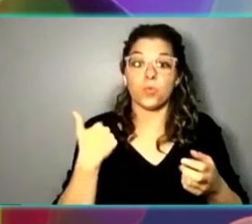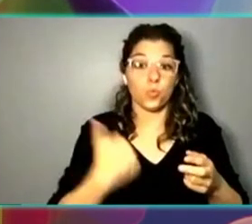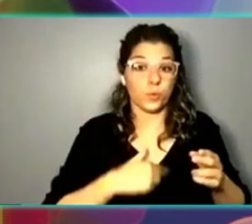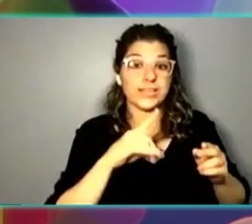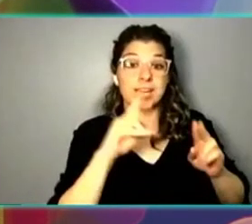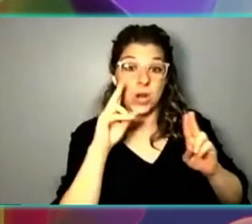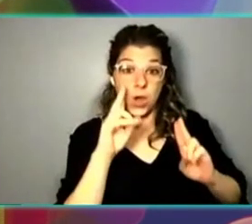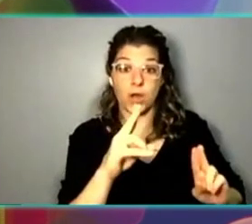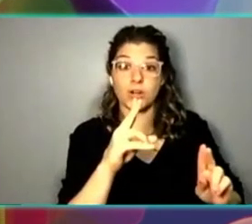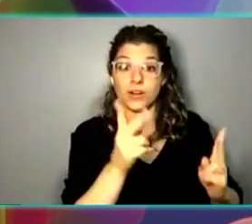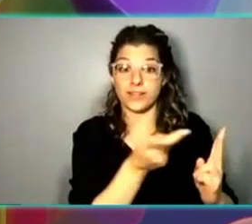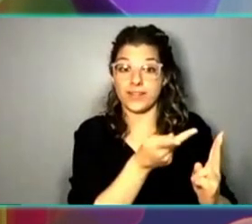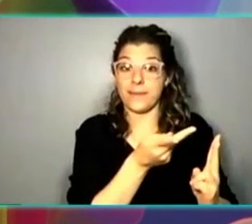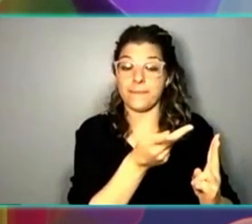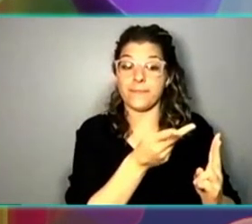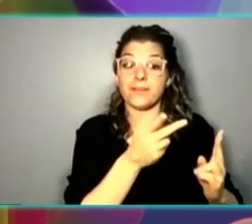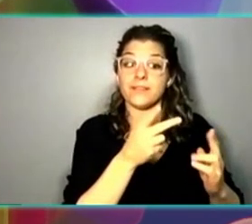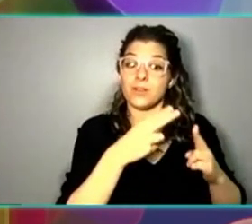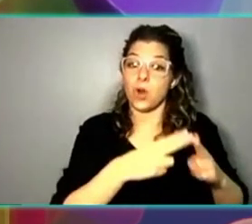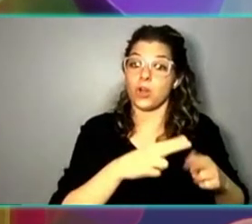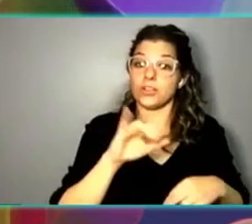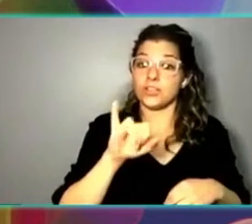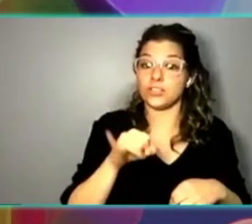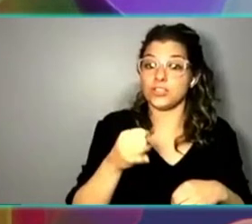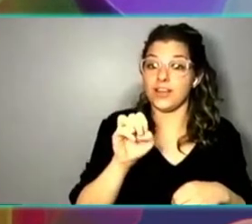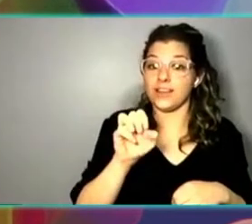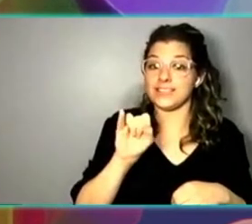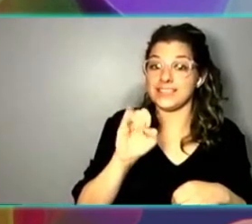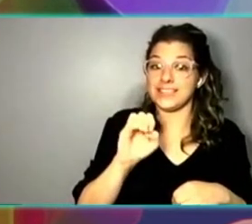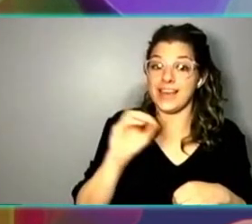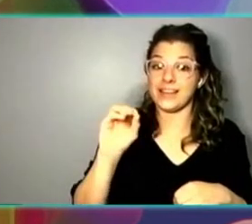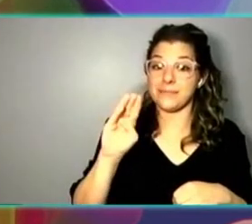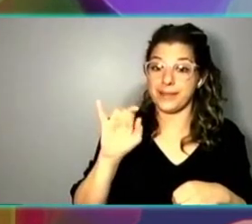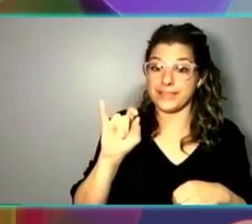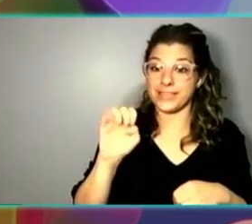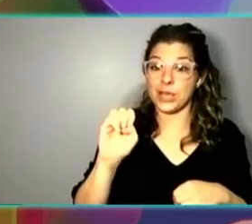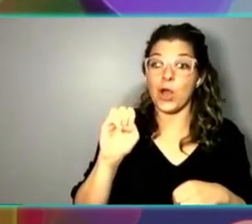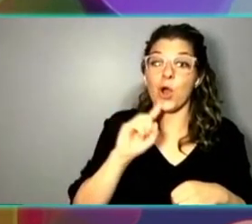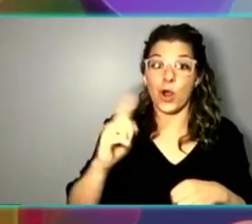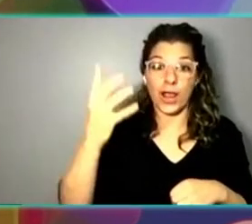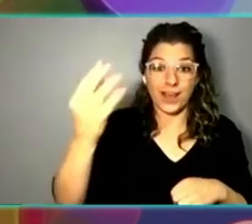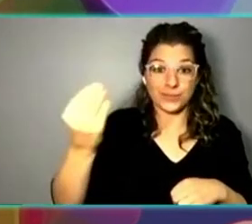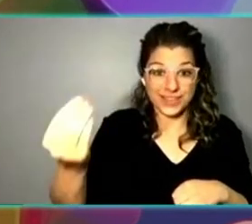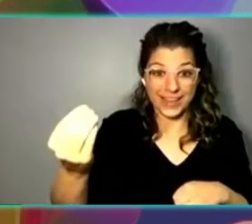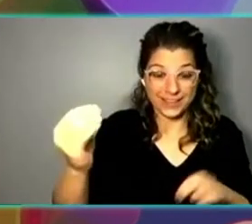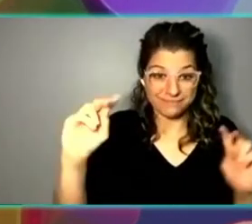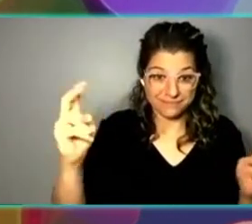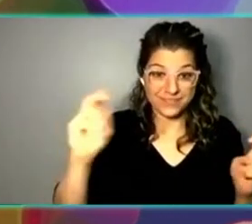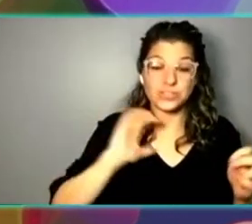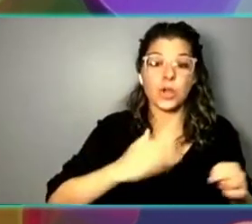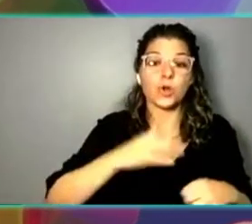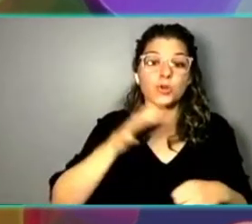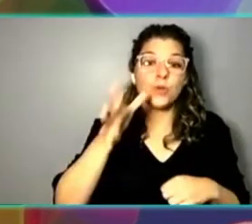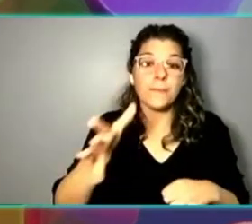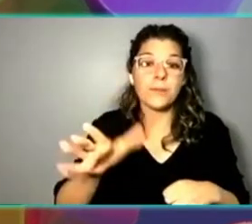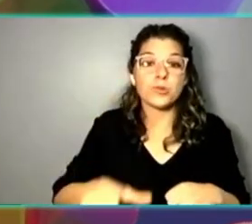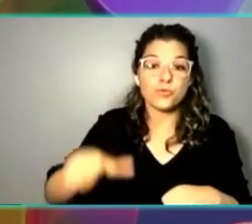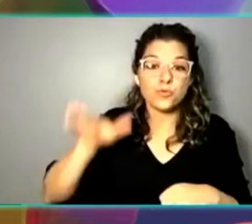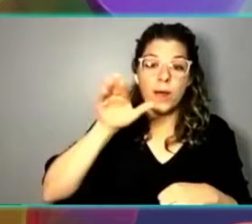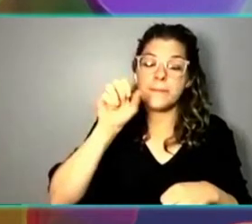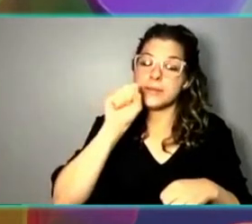comic called Jessie and Bessie Are Outside. And it was about, you know, because our grandmother also grew up